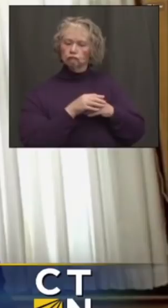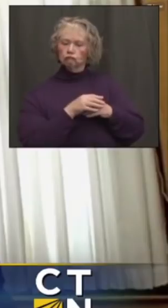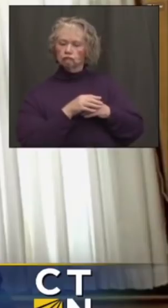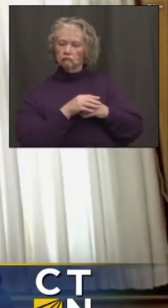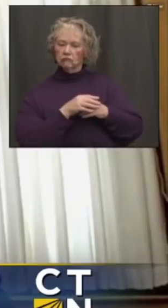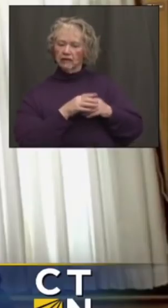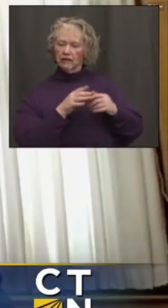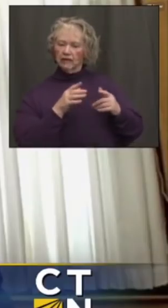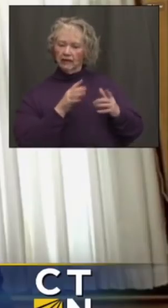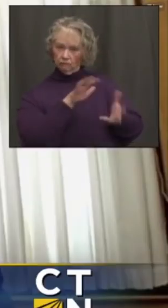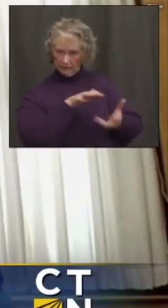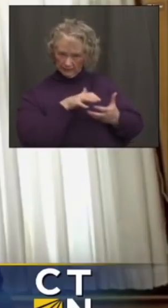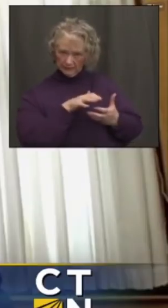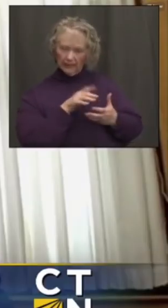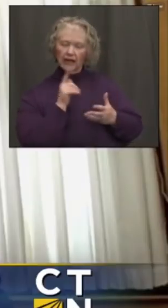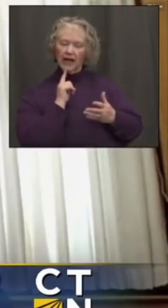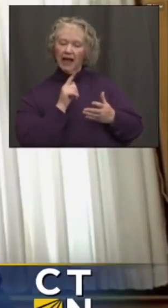We do.